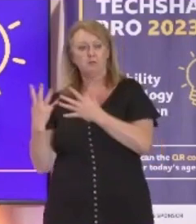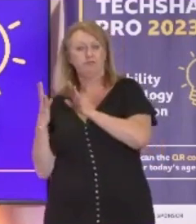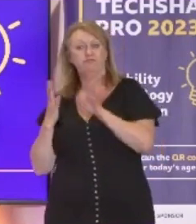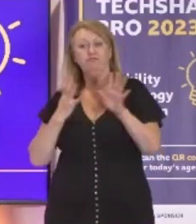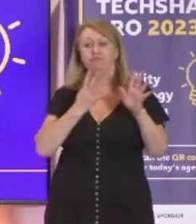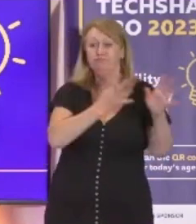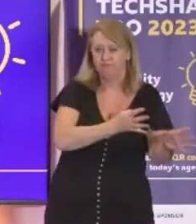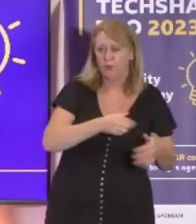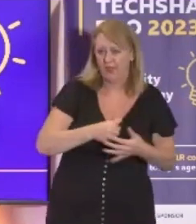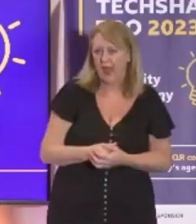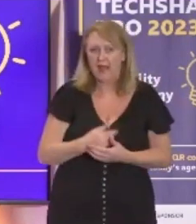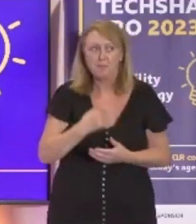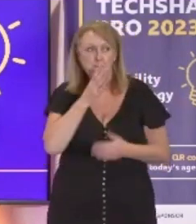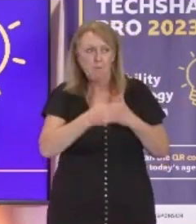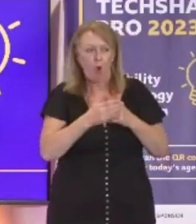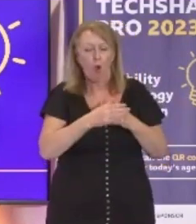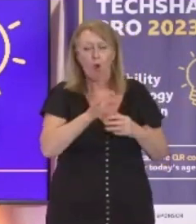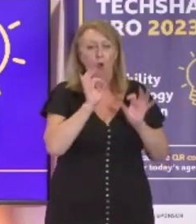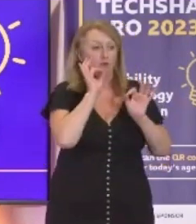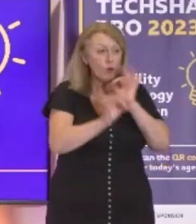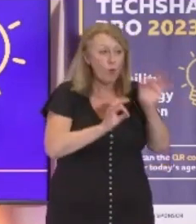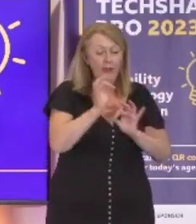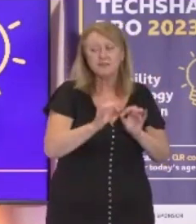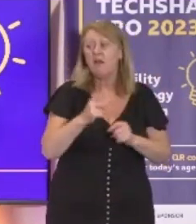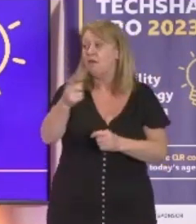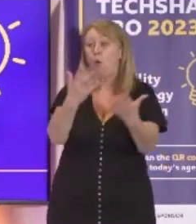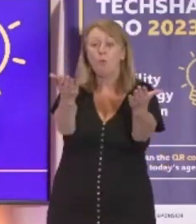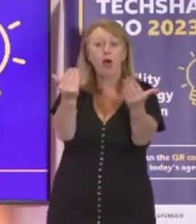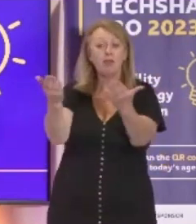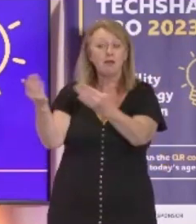more requests. So. Where you're all welcome.